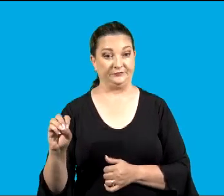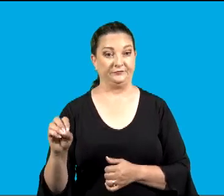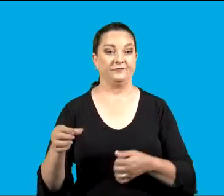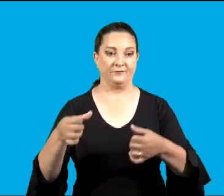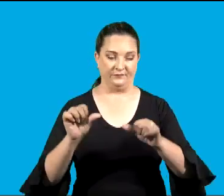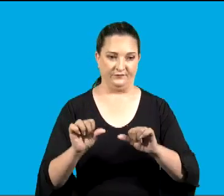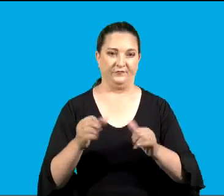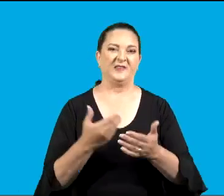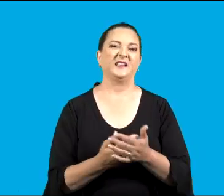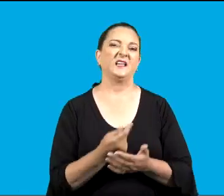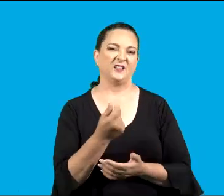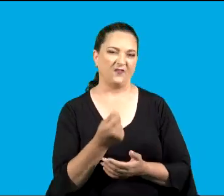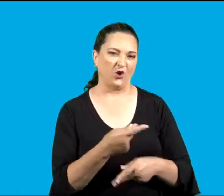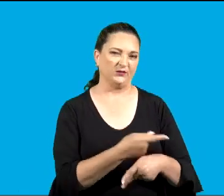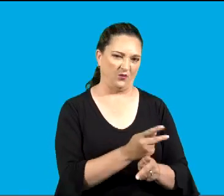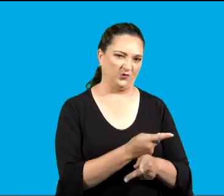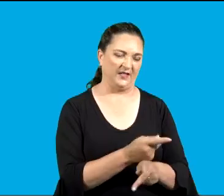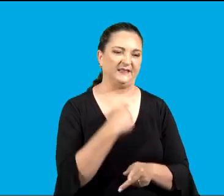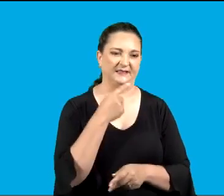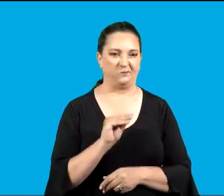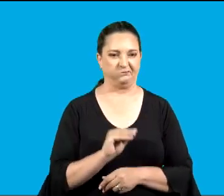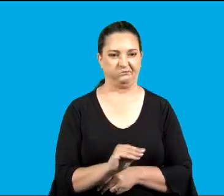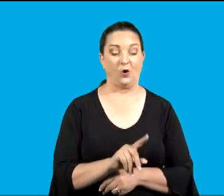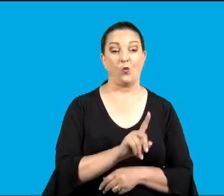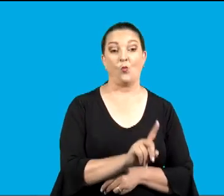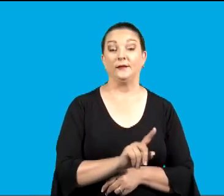1,755,000. So I'll come here, that is my cost of production at the end,